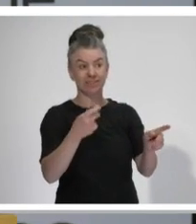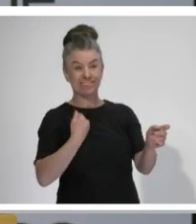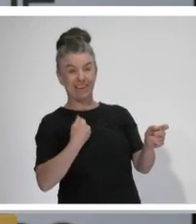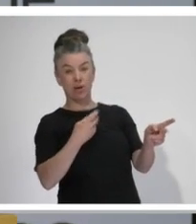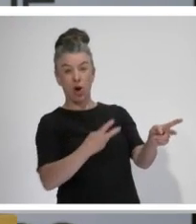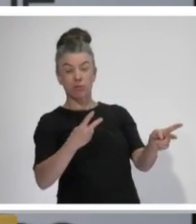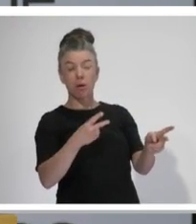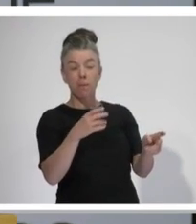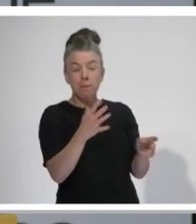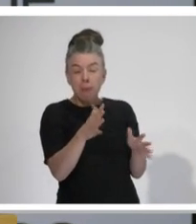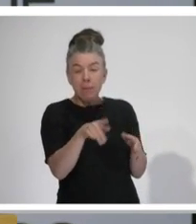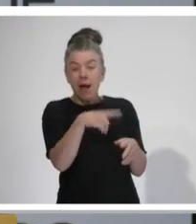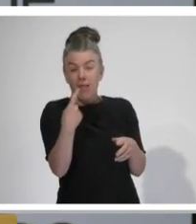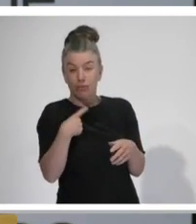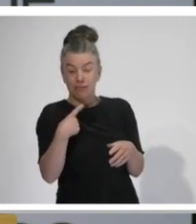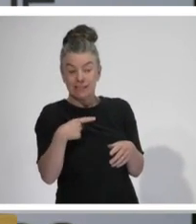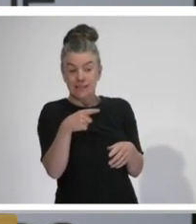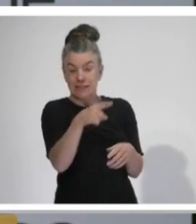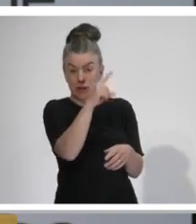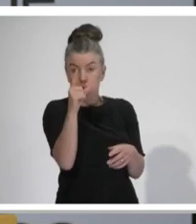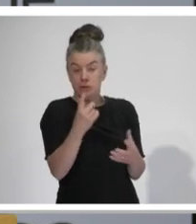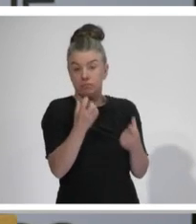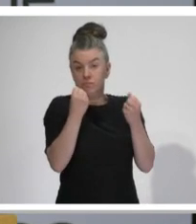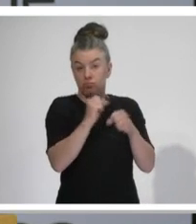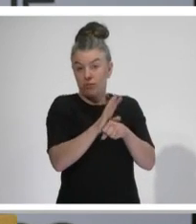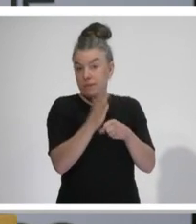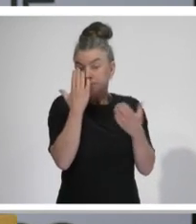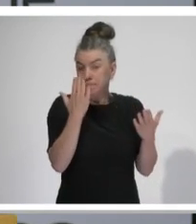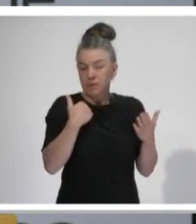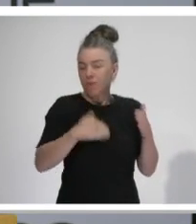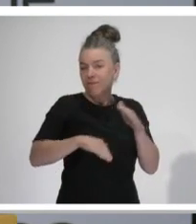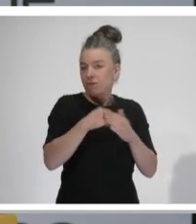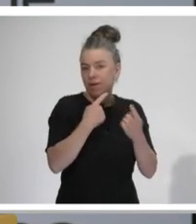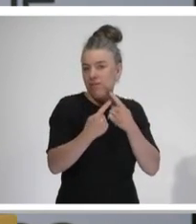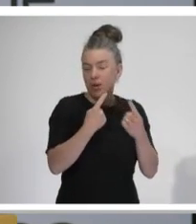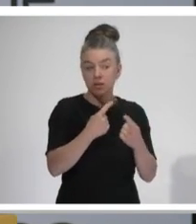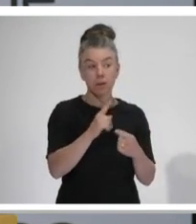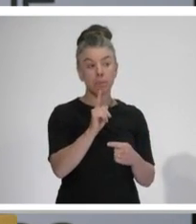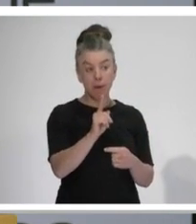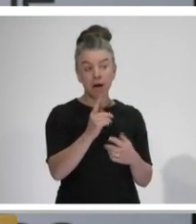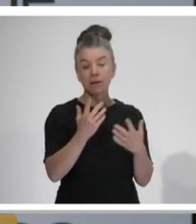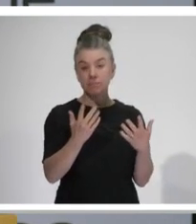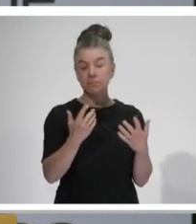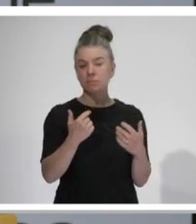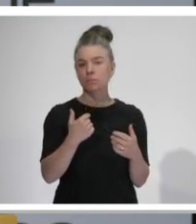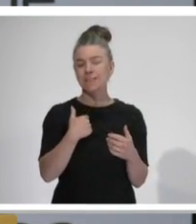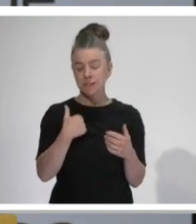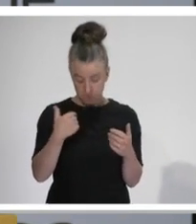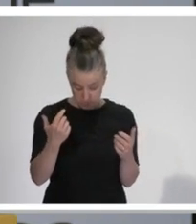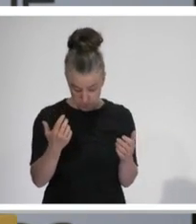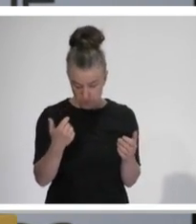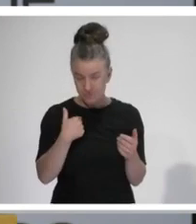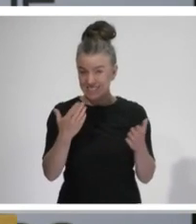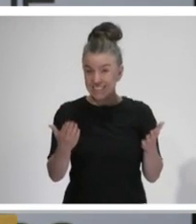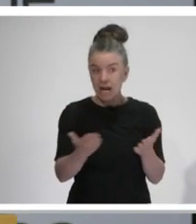at, which I don't have the information on this individual. But certainly we certainly encourage and are